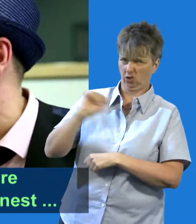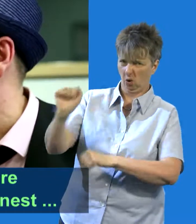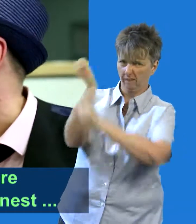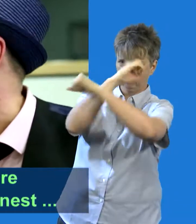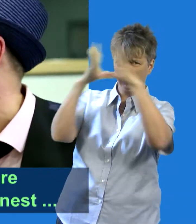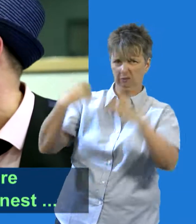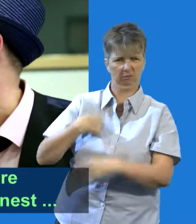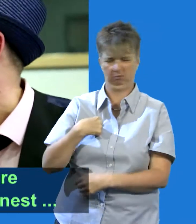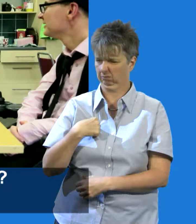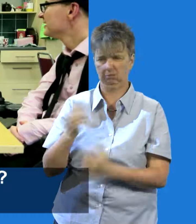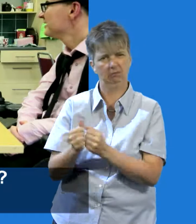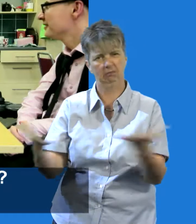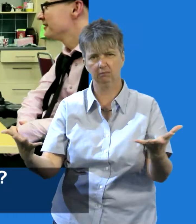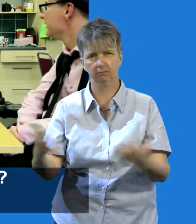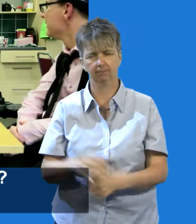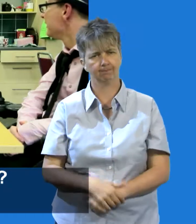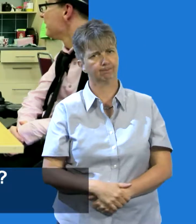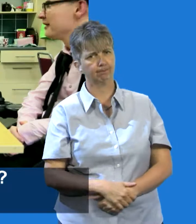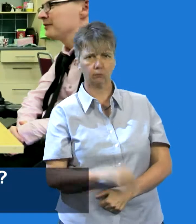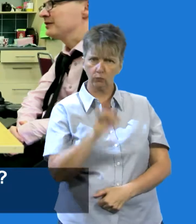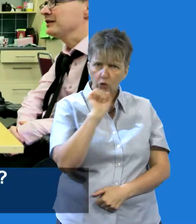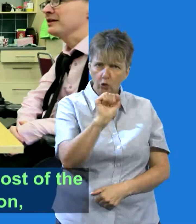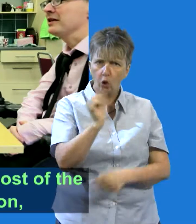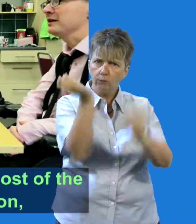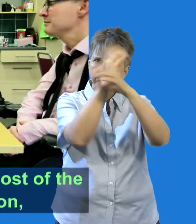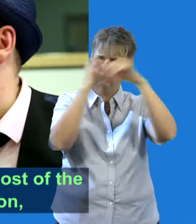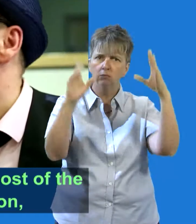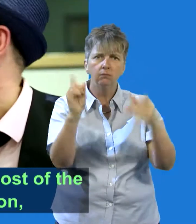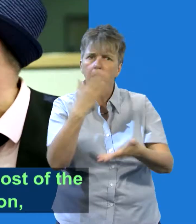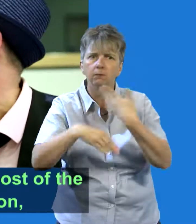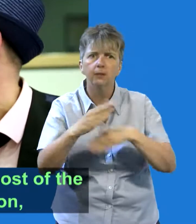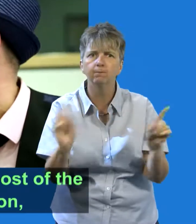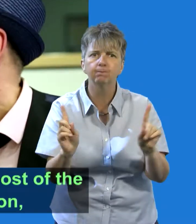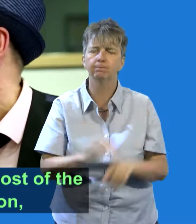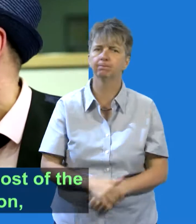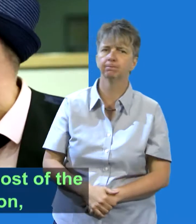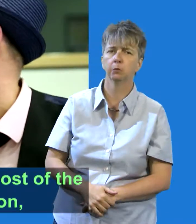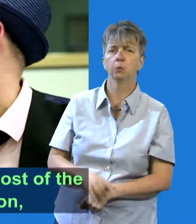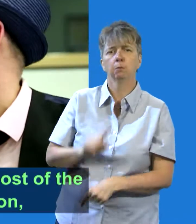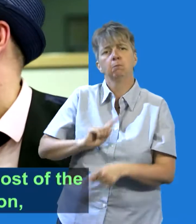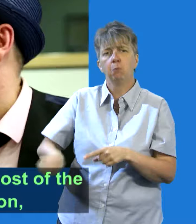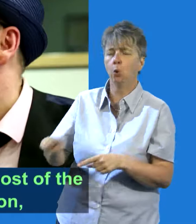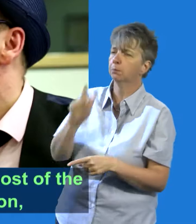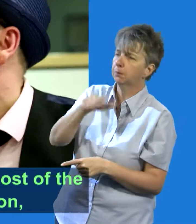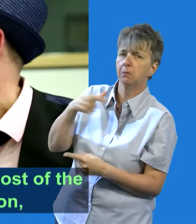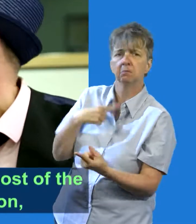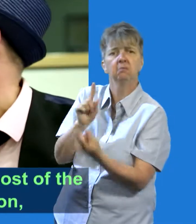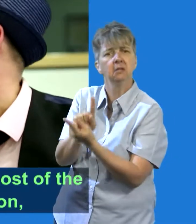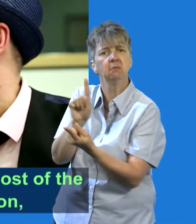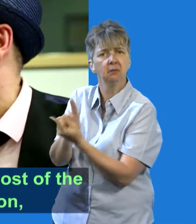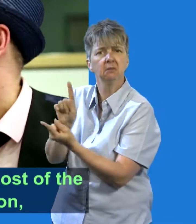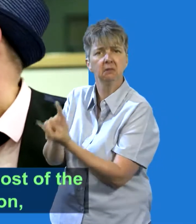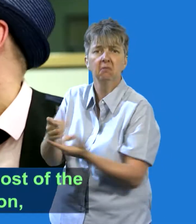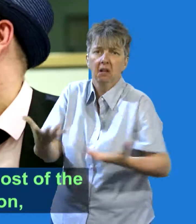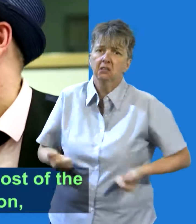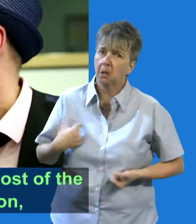the picture you paint of the world, to be honest. What's your picture of the world? I think most people I encounter most of the time